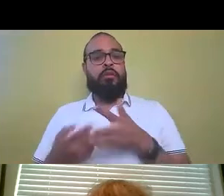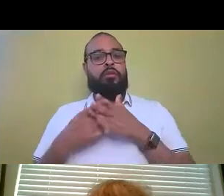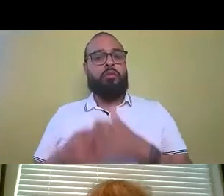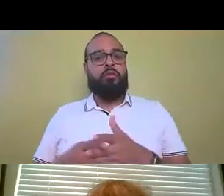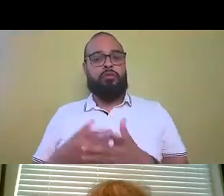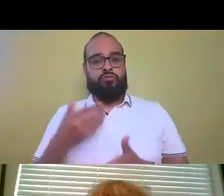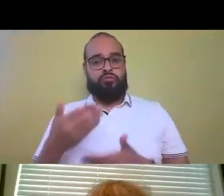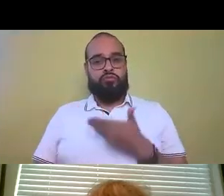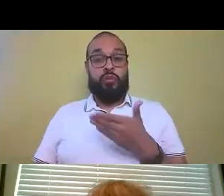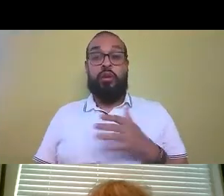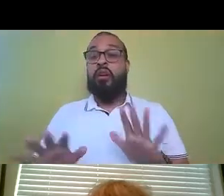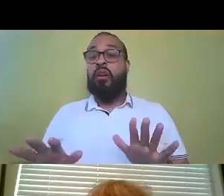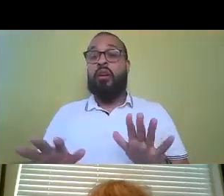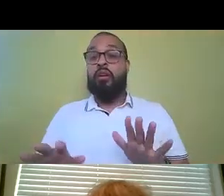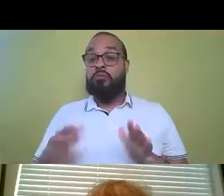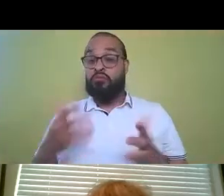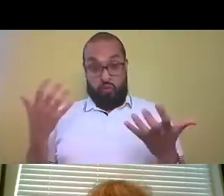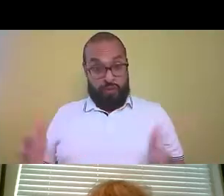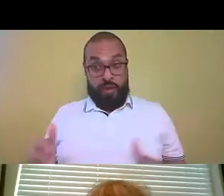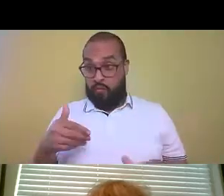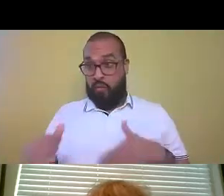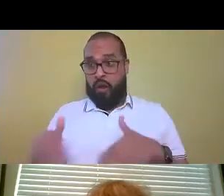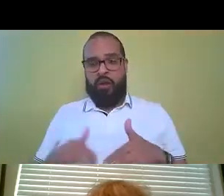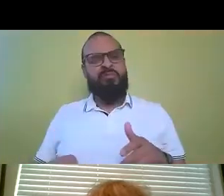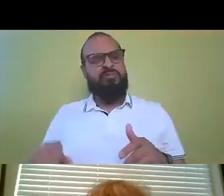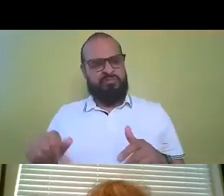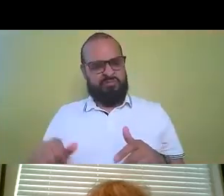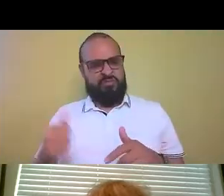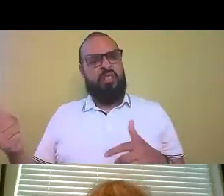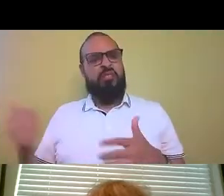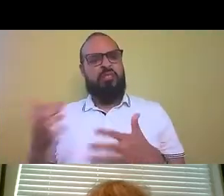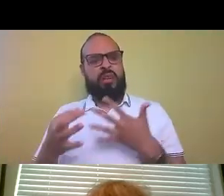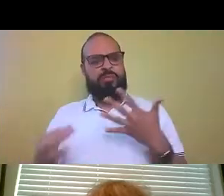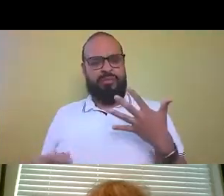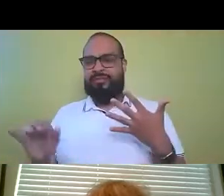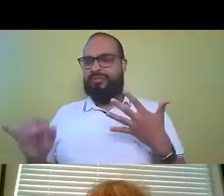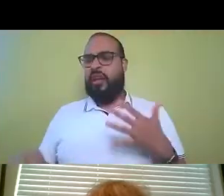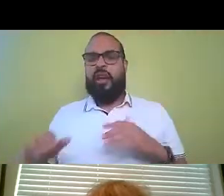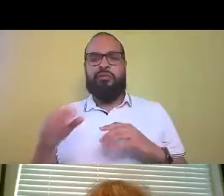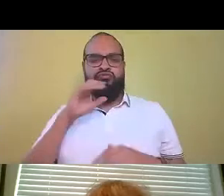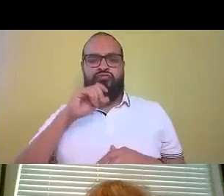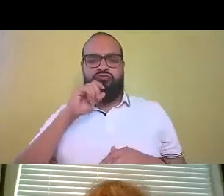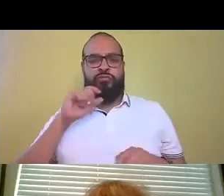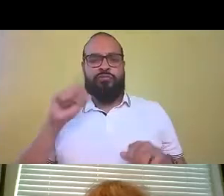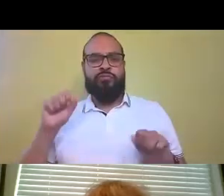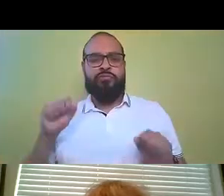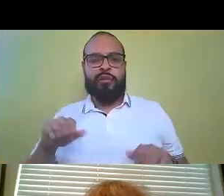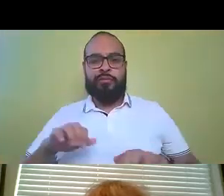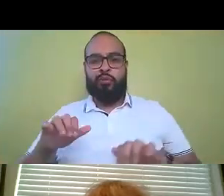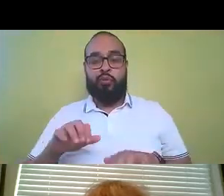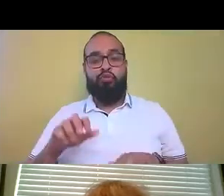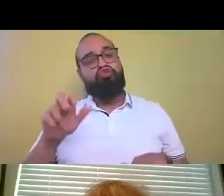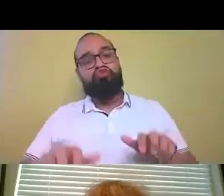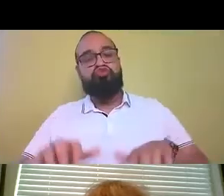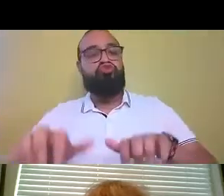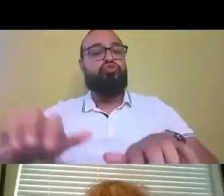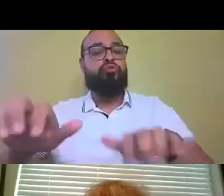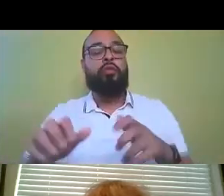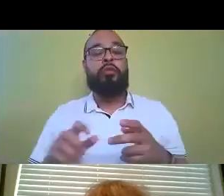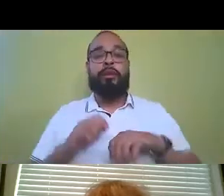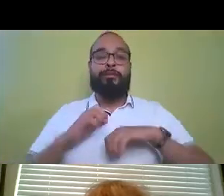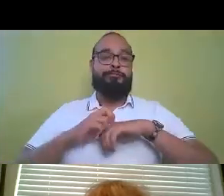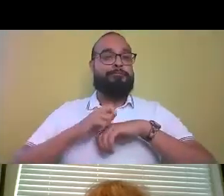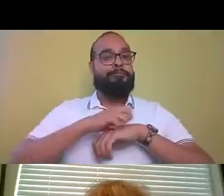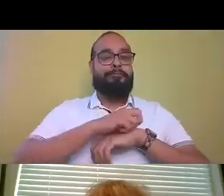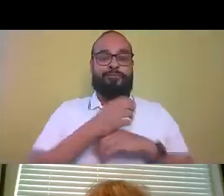than walking. So we're perfectly at that age that we can be doing a little old-fashioned crawl or creep. So if we